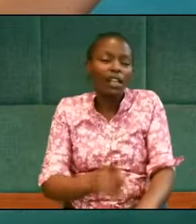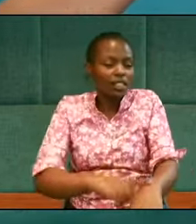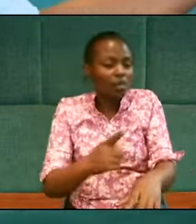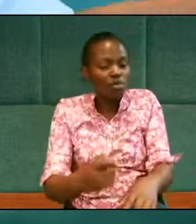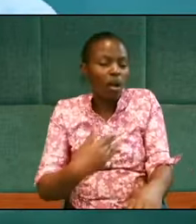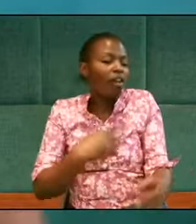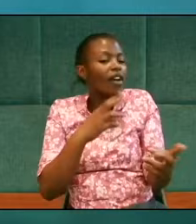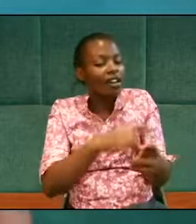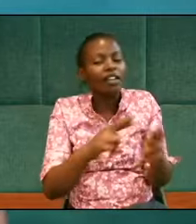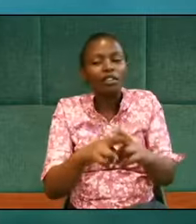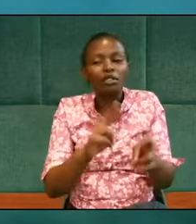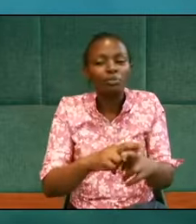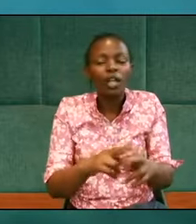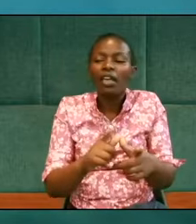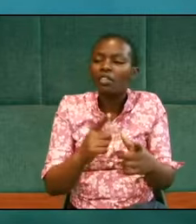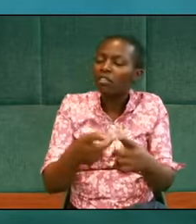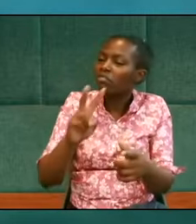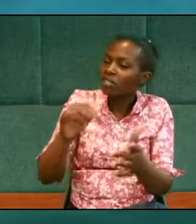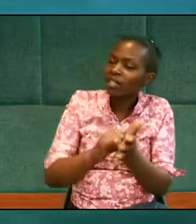It's like you're a prisoner.